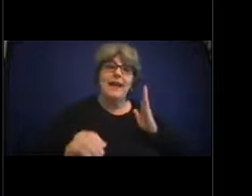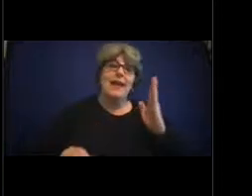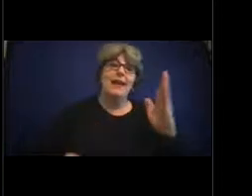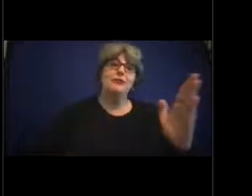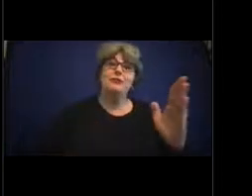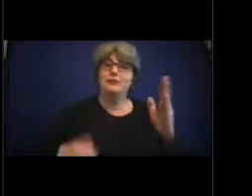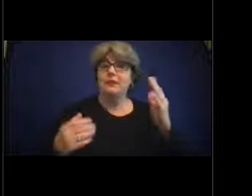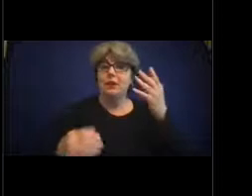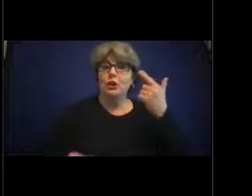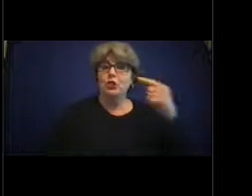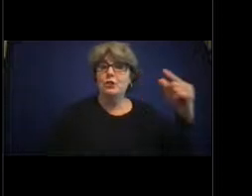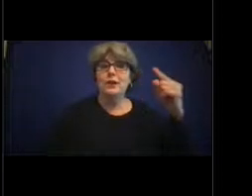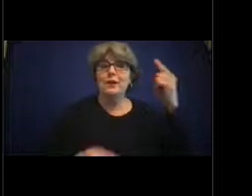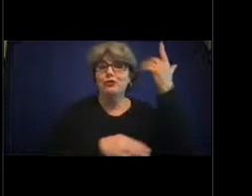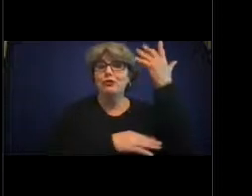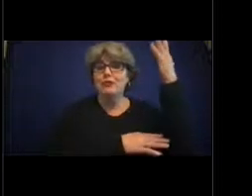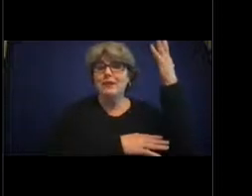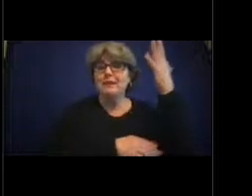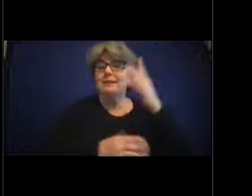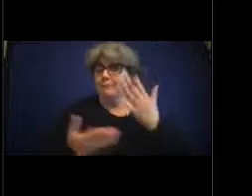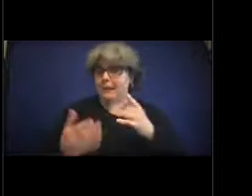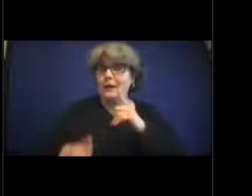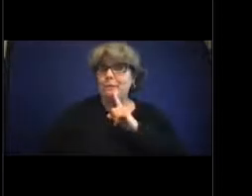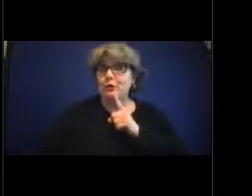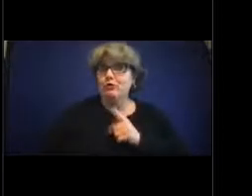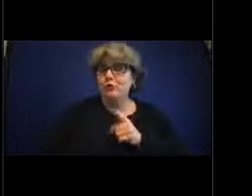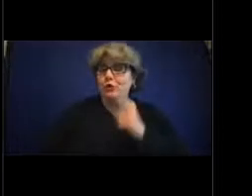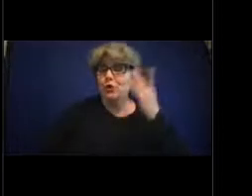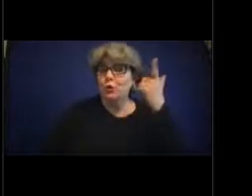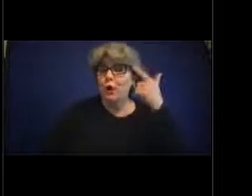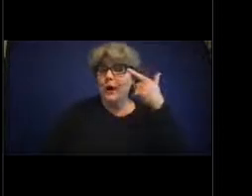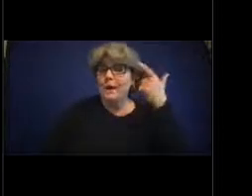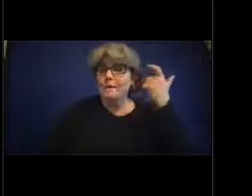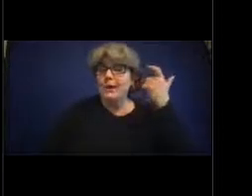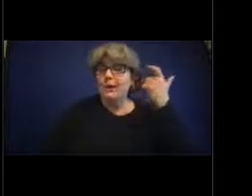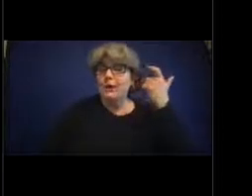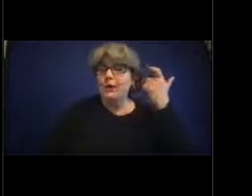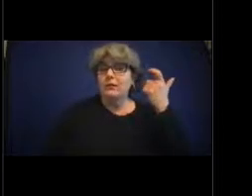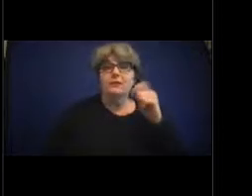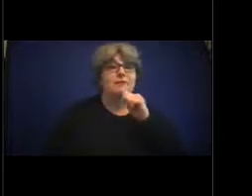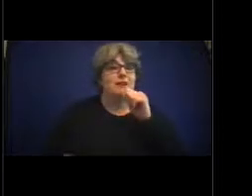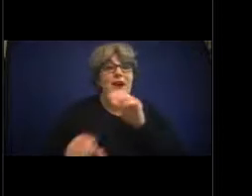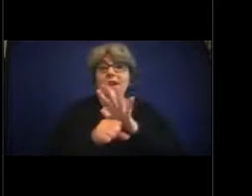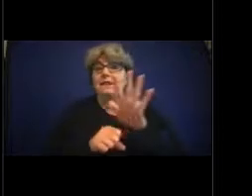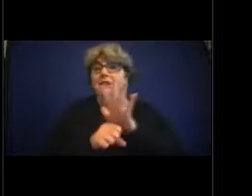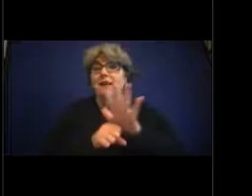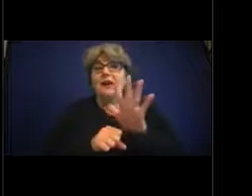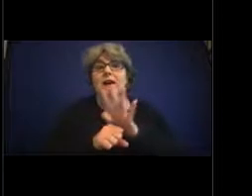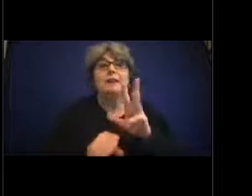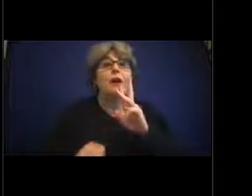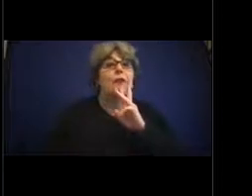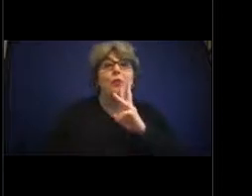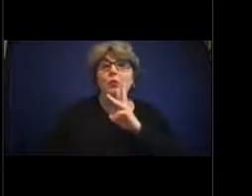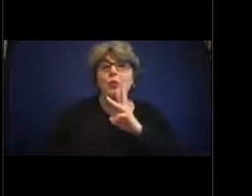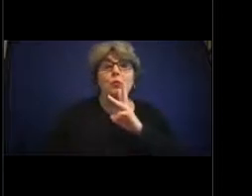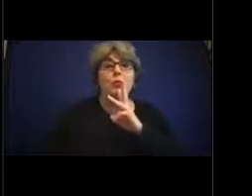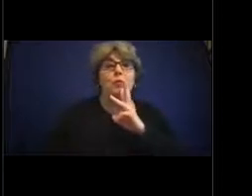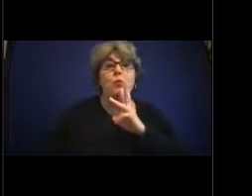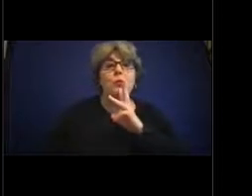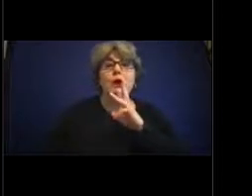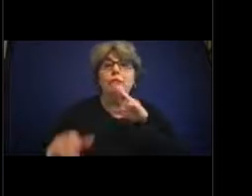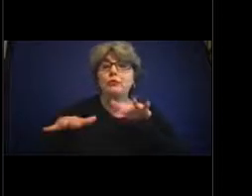healthy. That's probably true, and it might be because, you know, there's not enough water to flow in